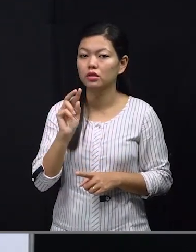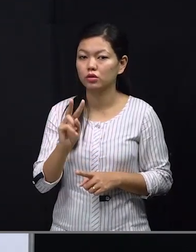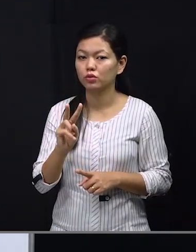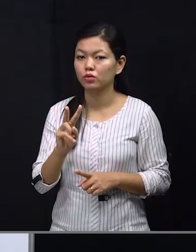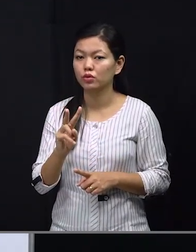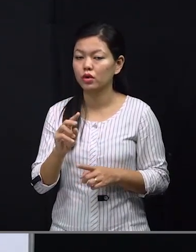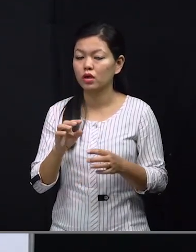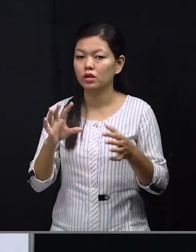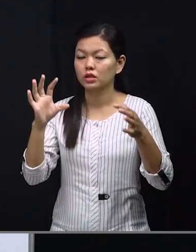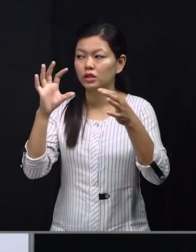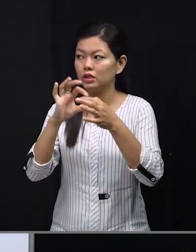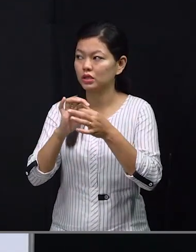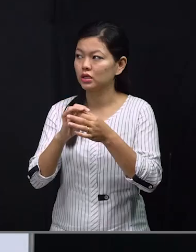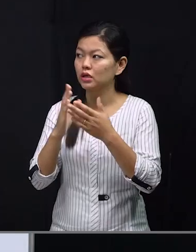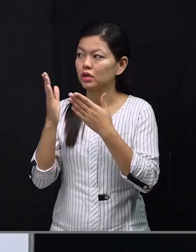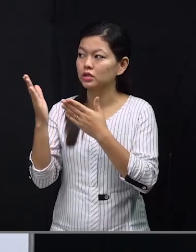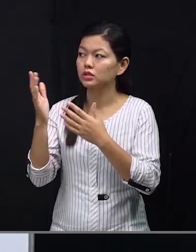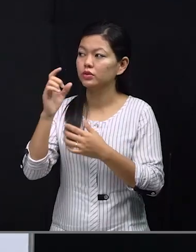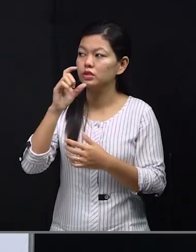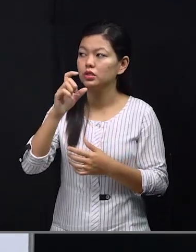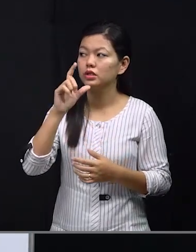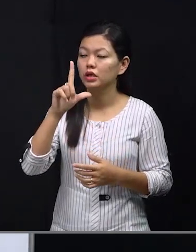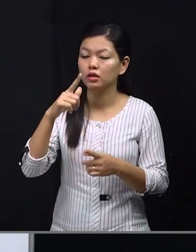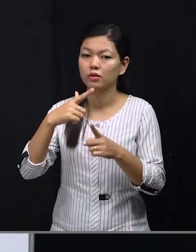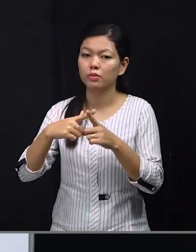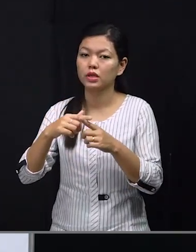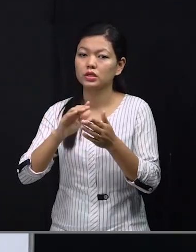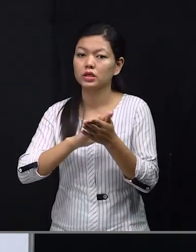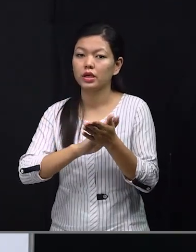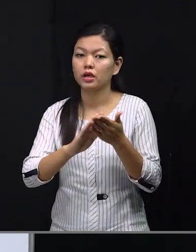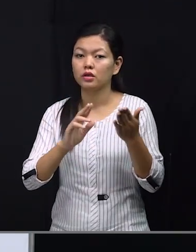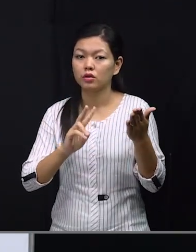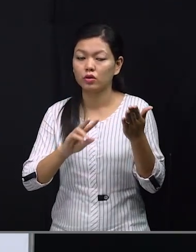and nitrogen gas will be given out as a byproduct. If we use